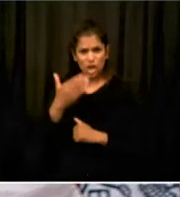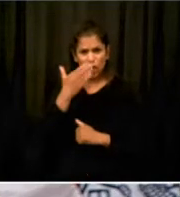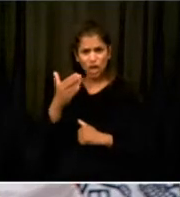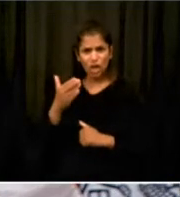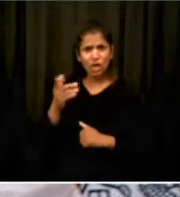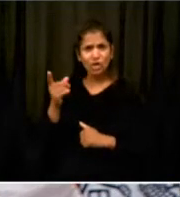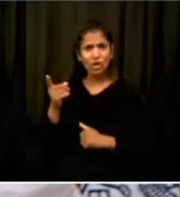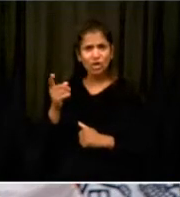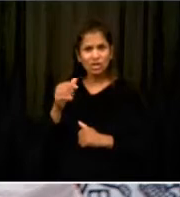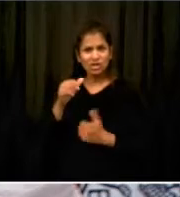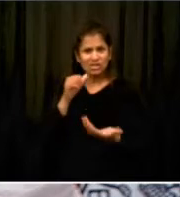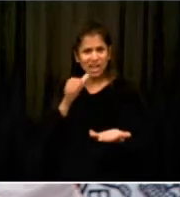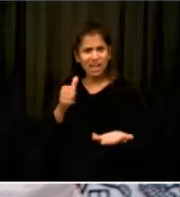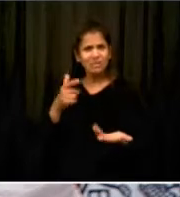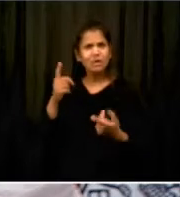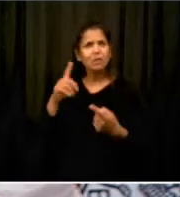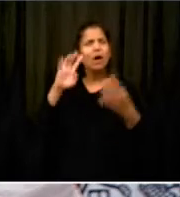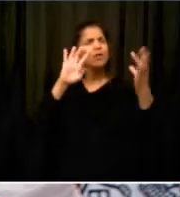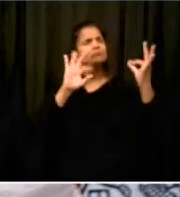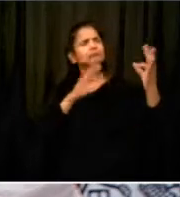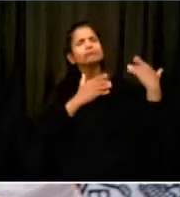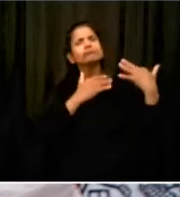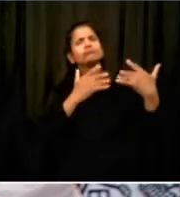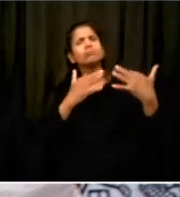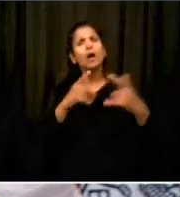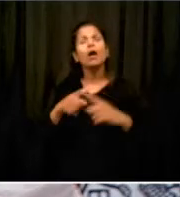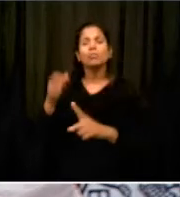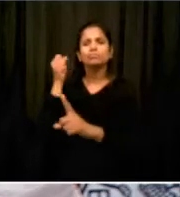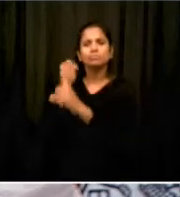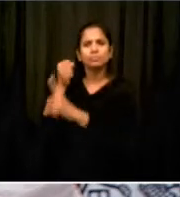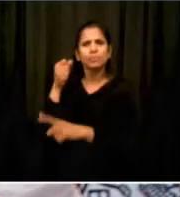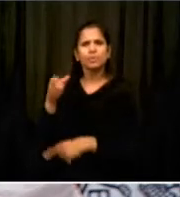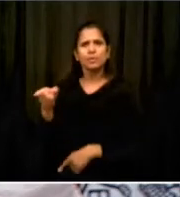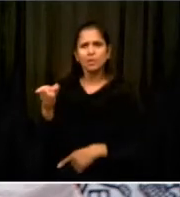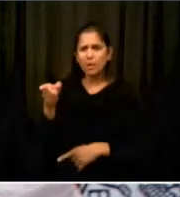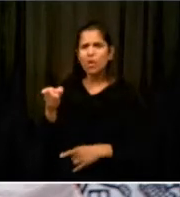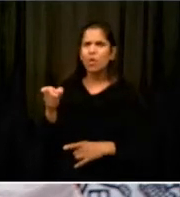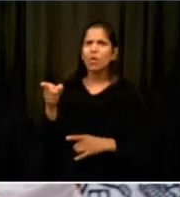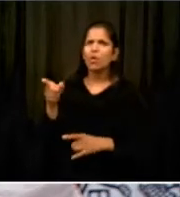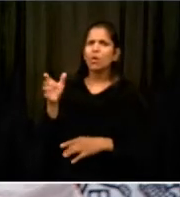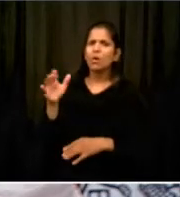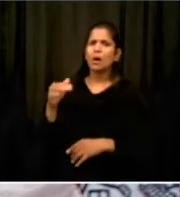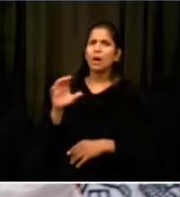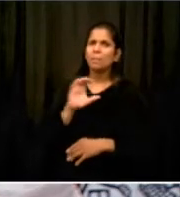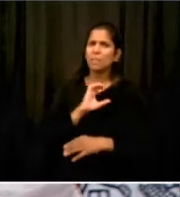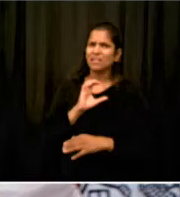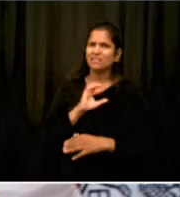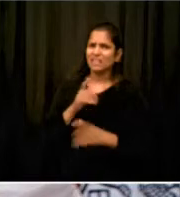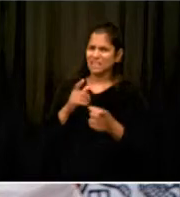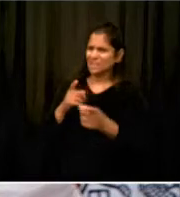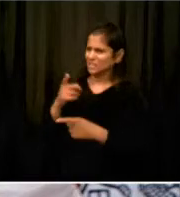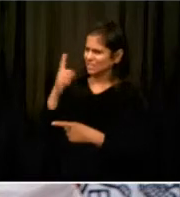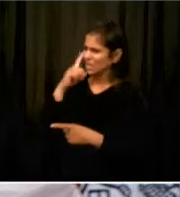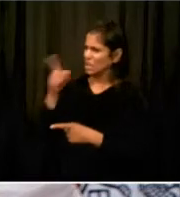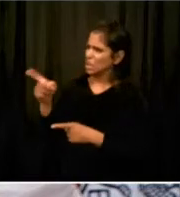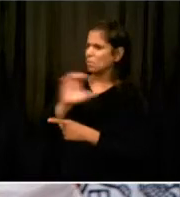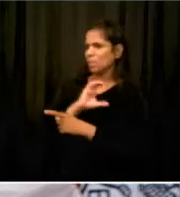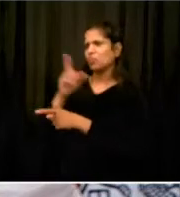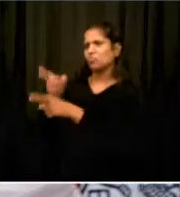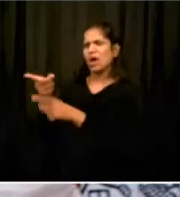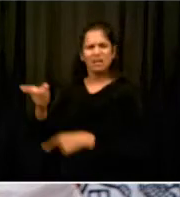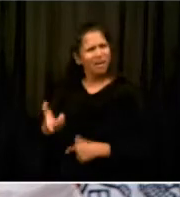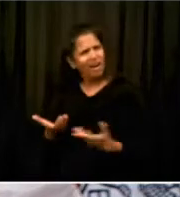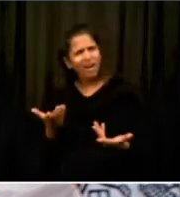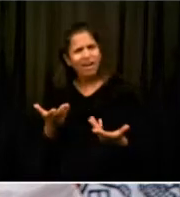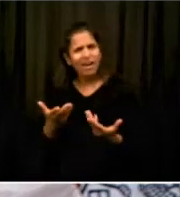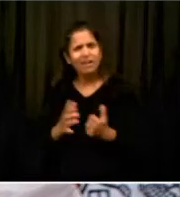years. Henry, it's a very, very fair question. I appreciate the question, but I like the question especially because it allows me to give you